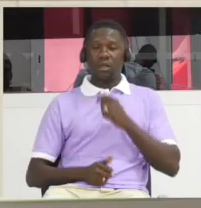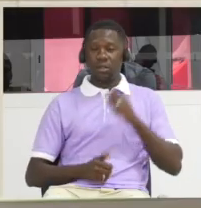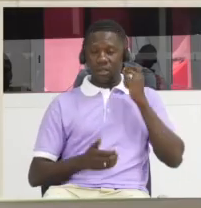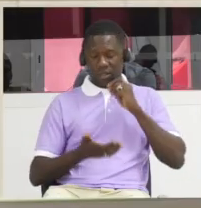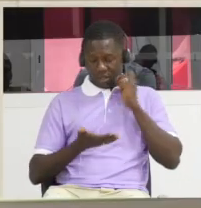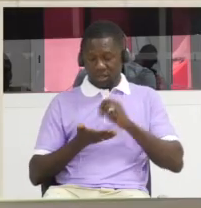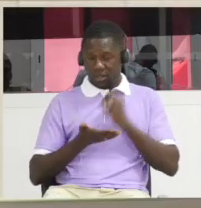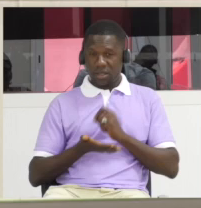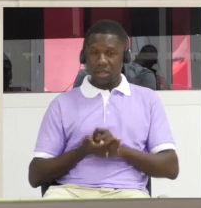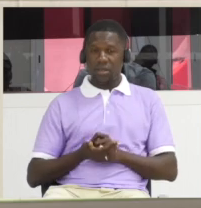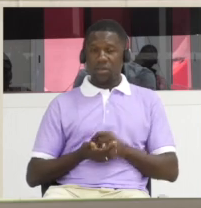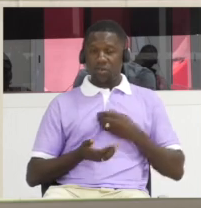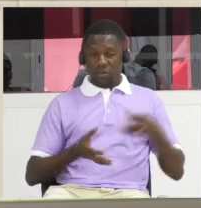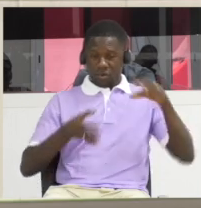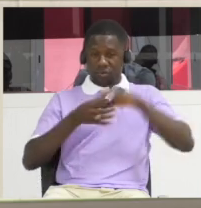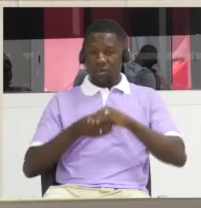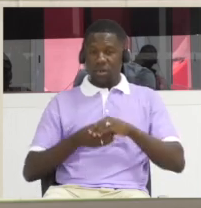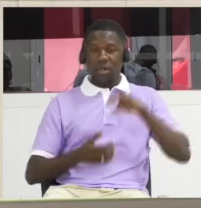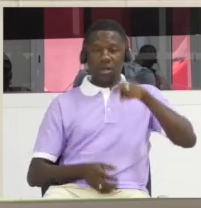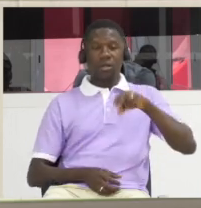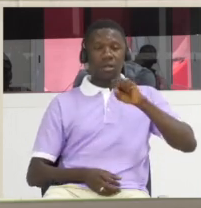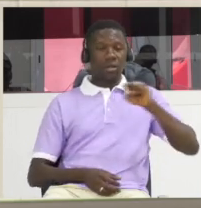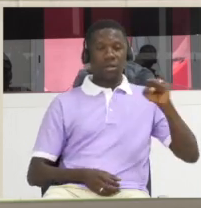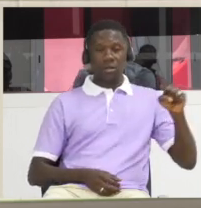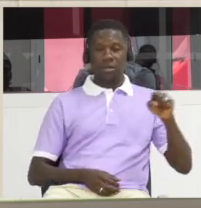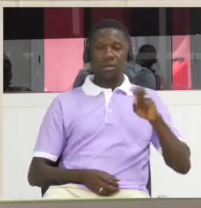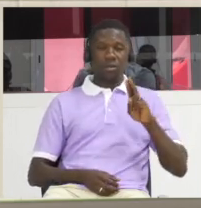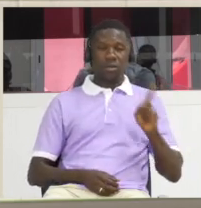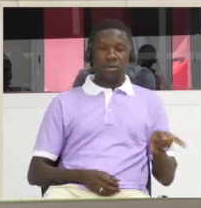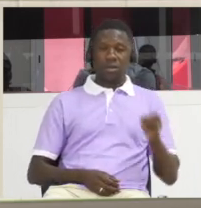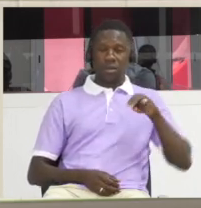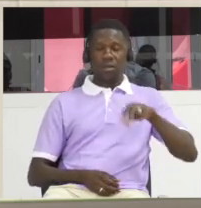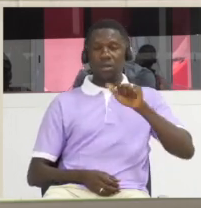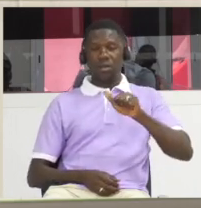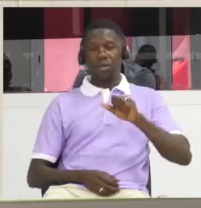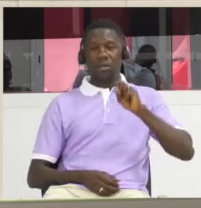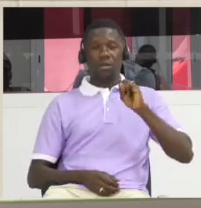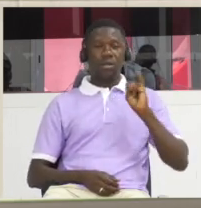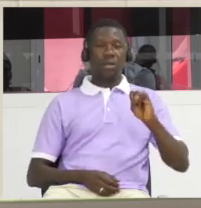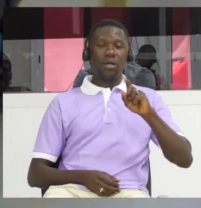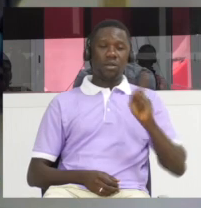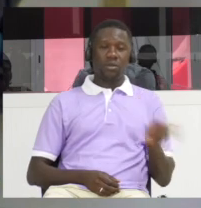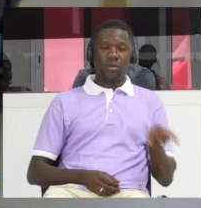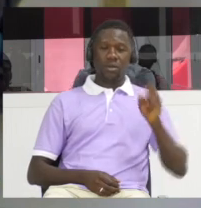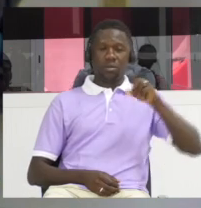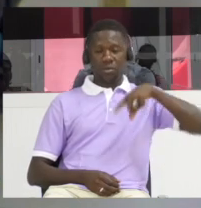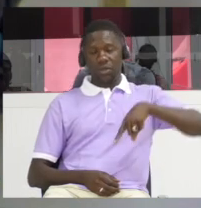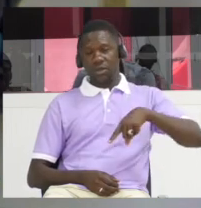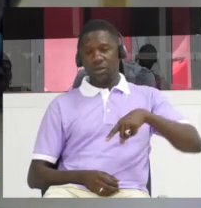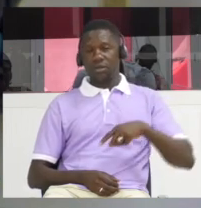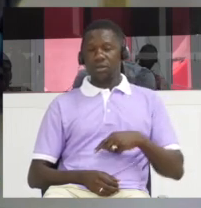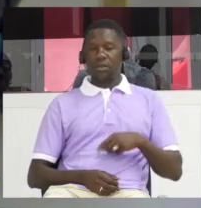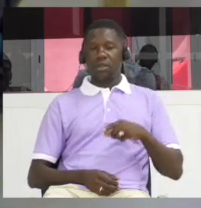membership comprised of the NSS, GNA, IGP, Director of Immigration, and